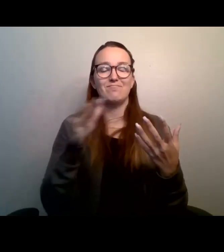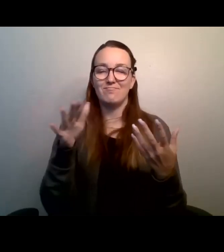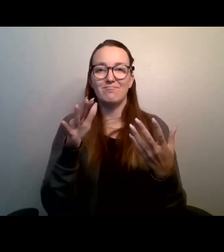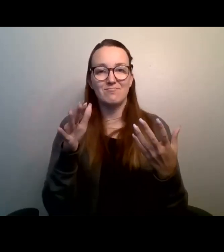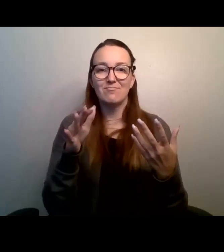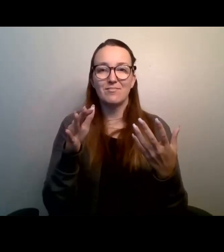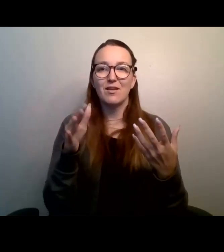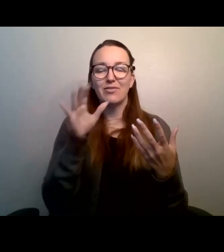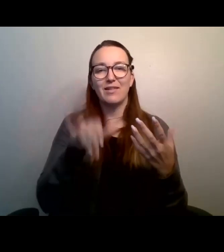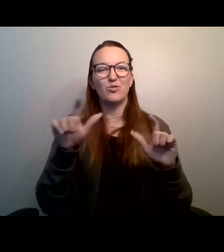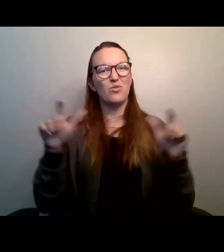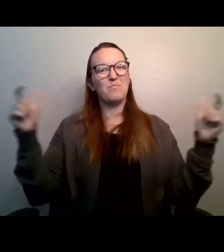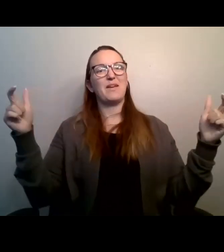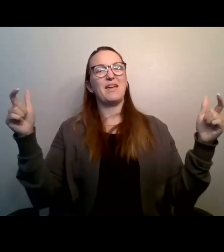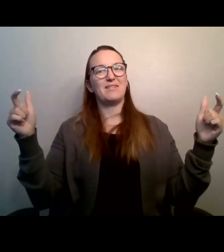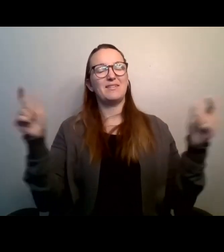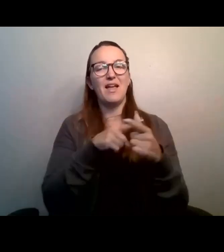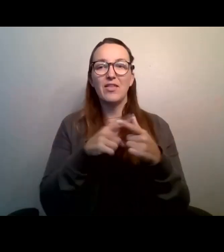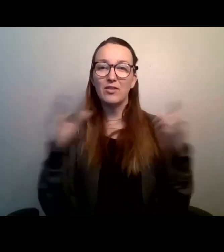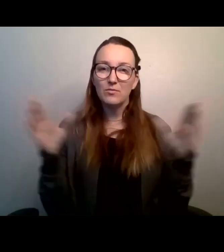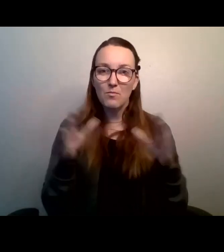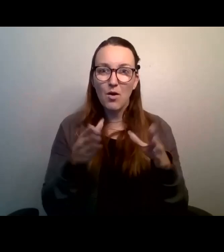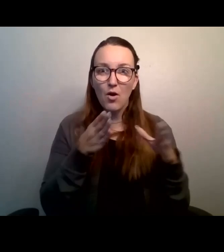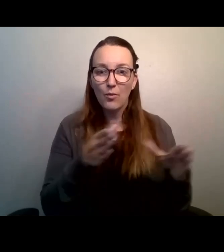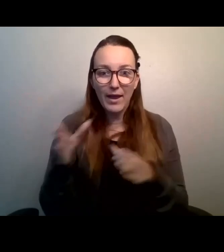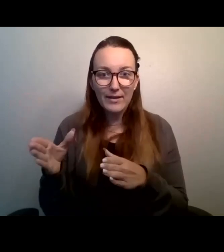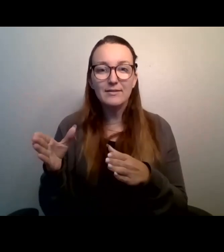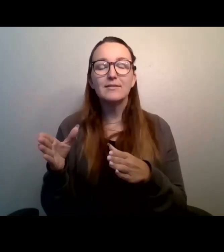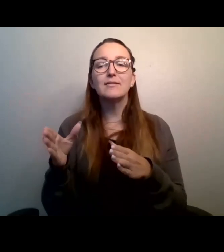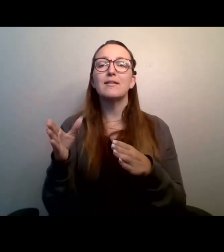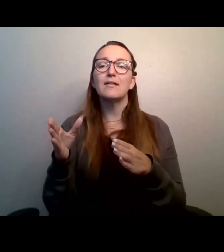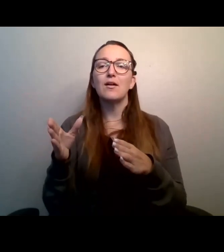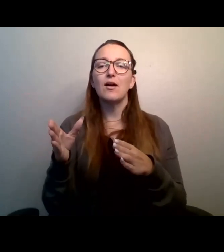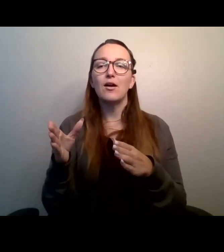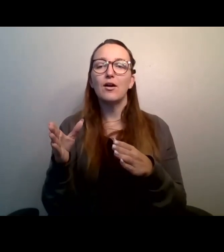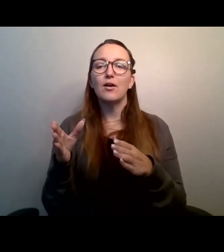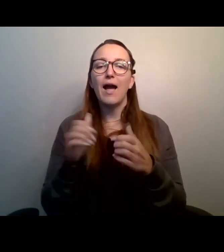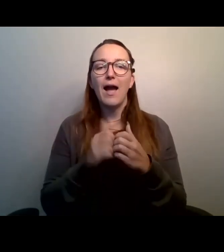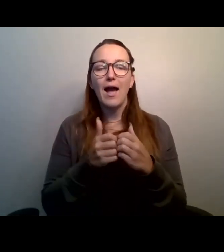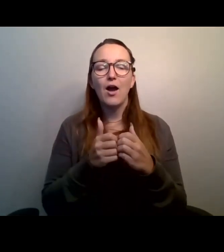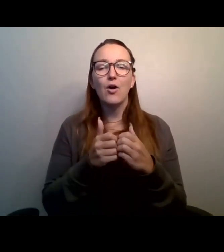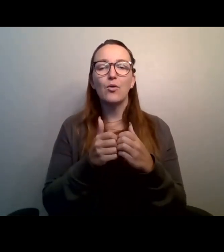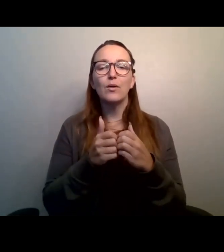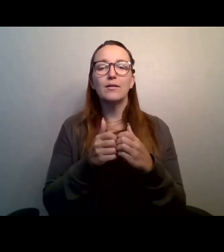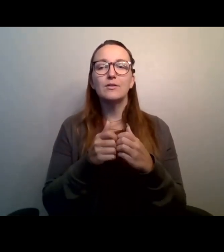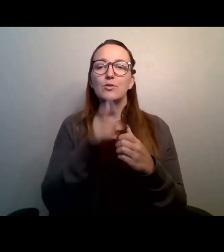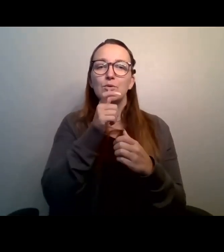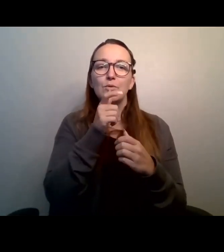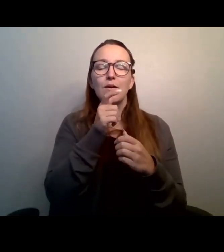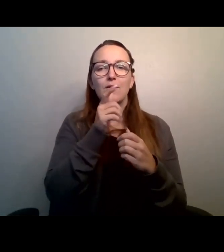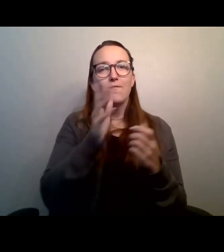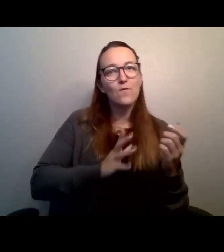picture ways. And then the smaller picture ways are things around who are the formal and informal leaders